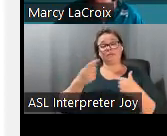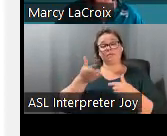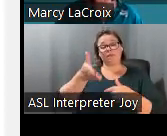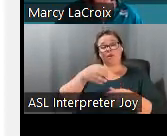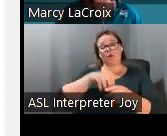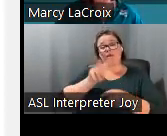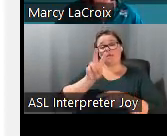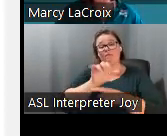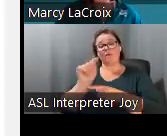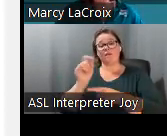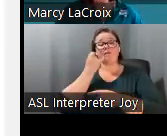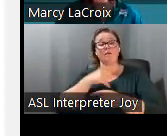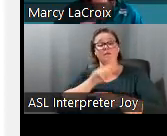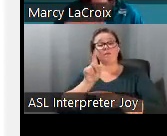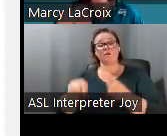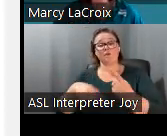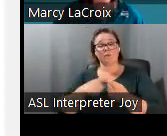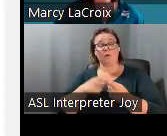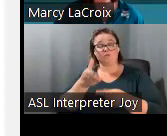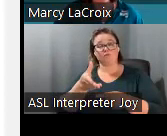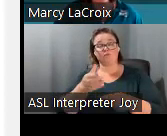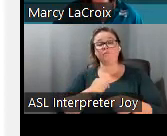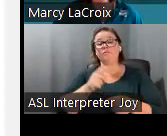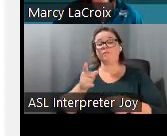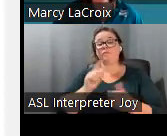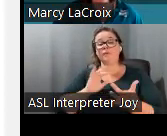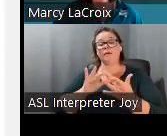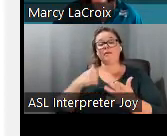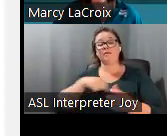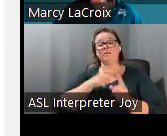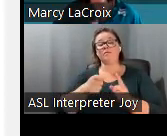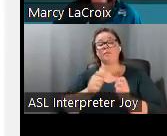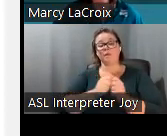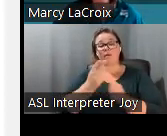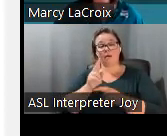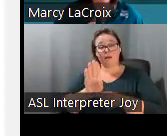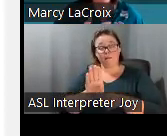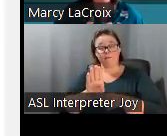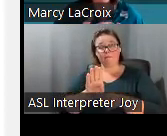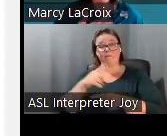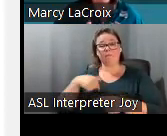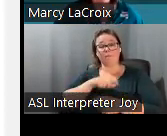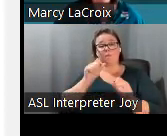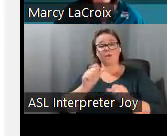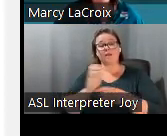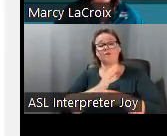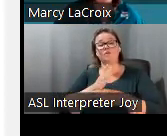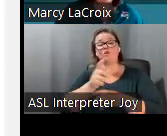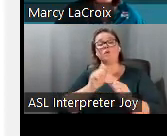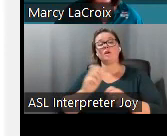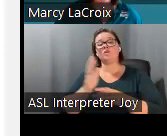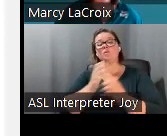if you have a question about them and you contact us with the Hub, you can share that with